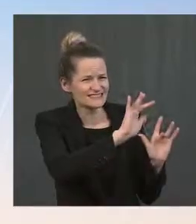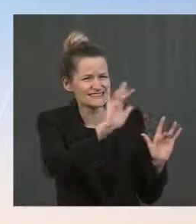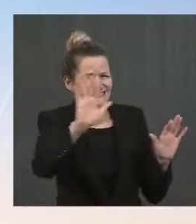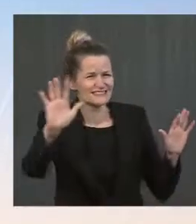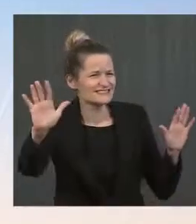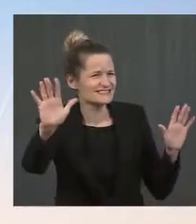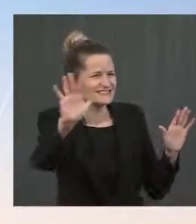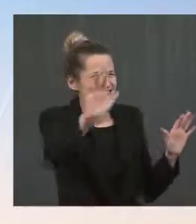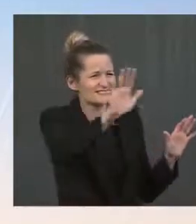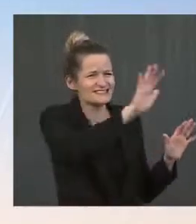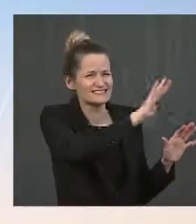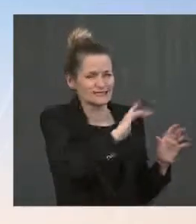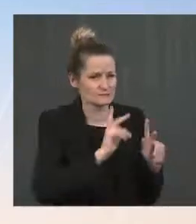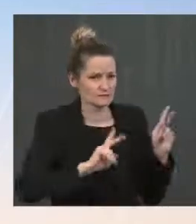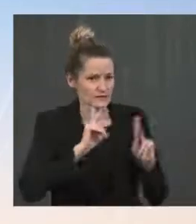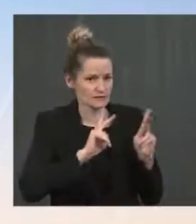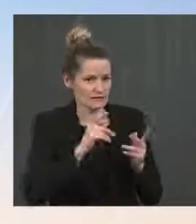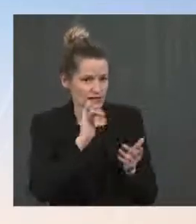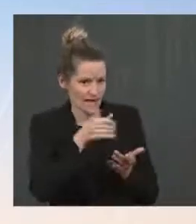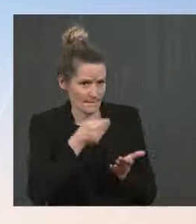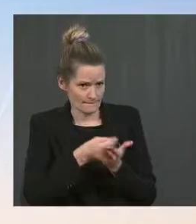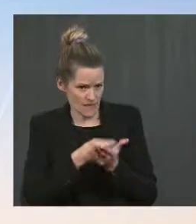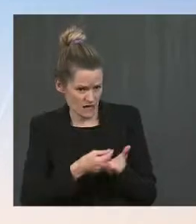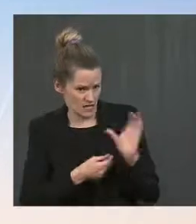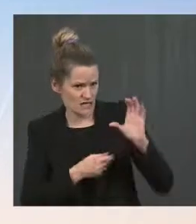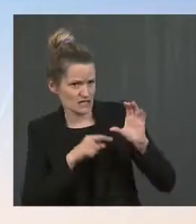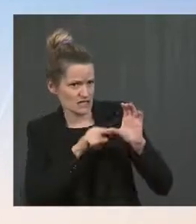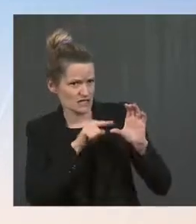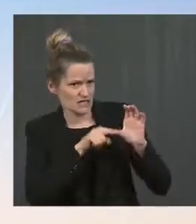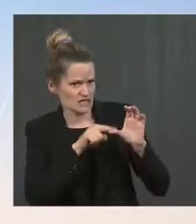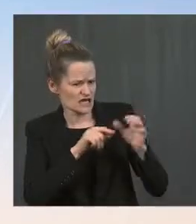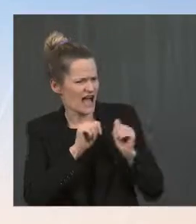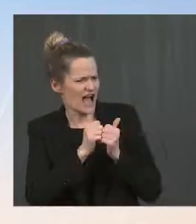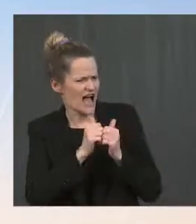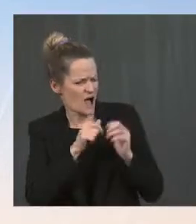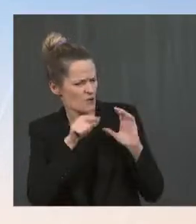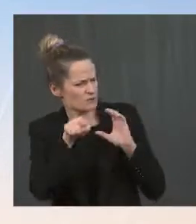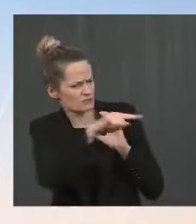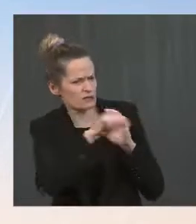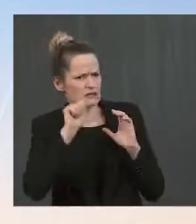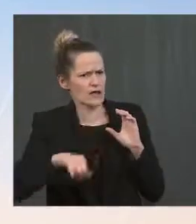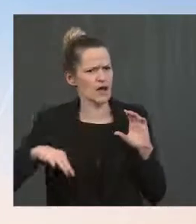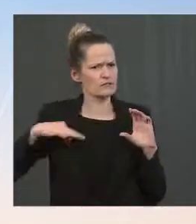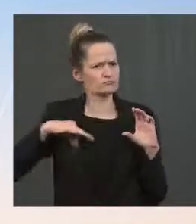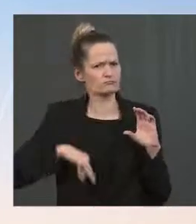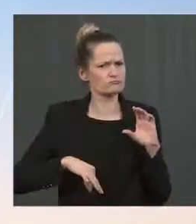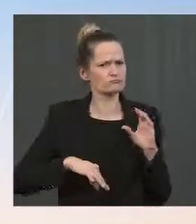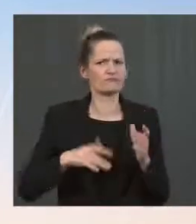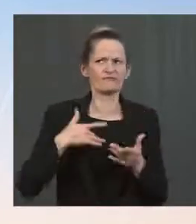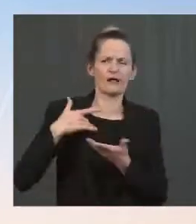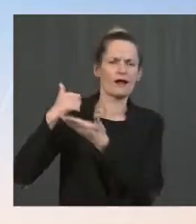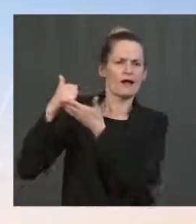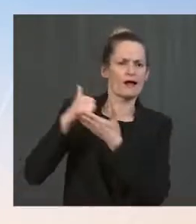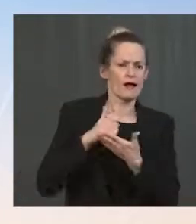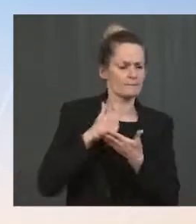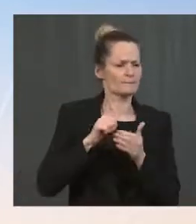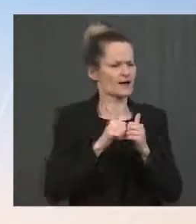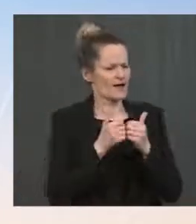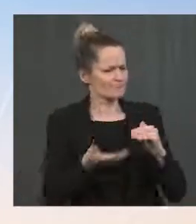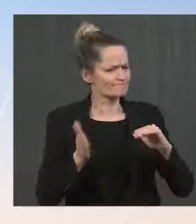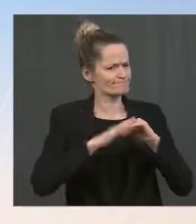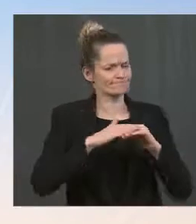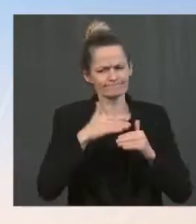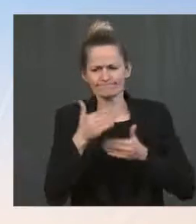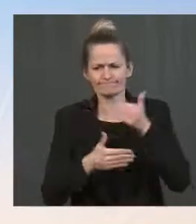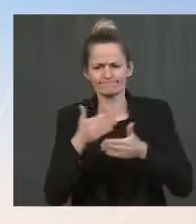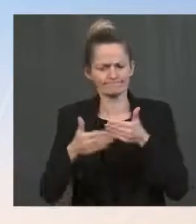you do with this resource that would allow us to significantly increase processing capacity in this country in places where we know there is a